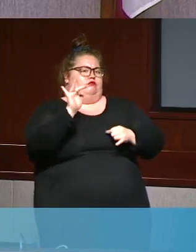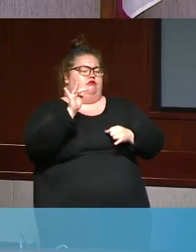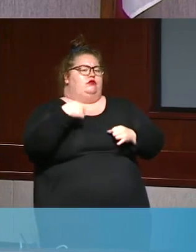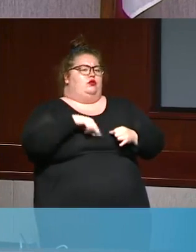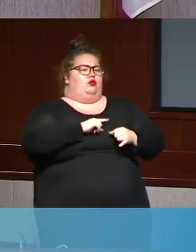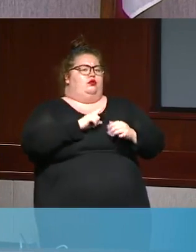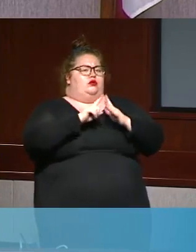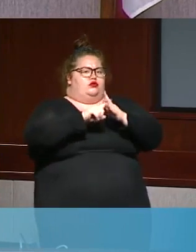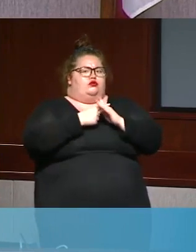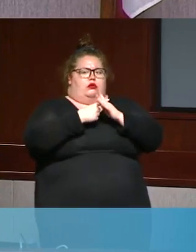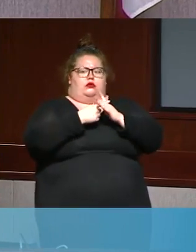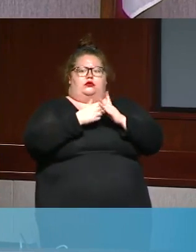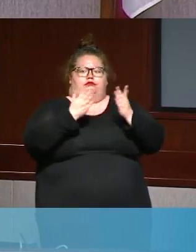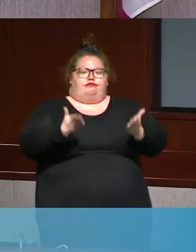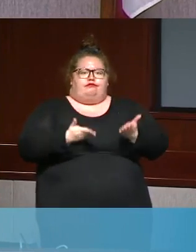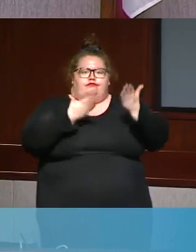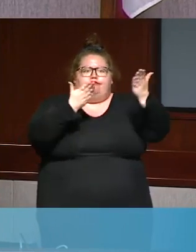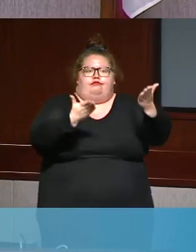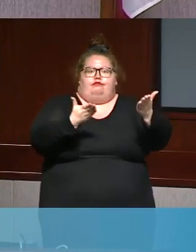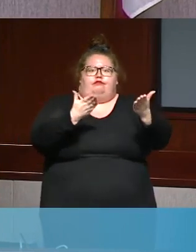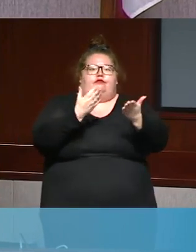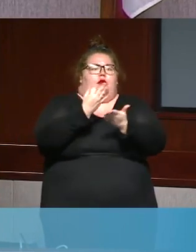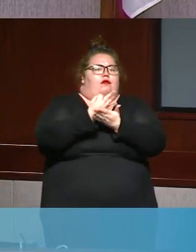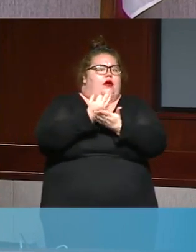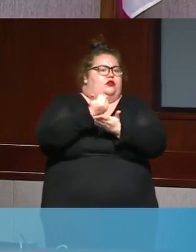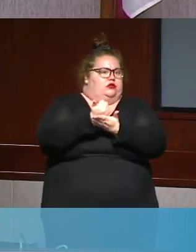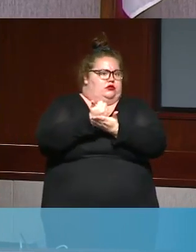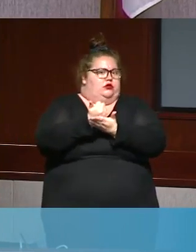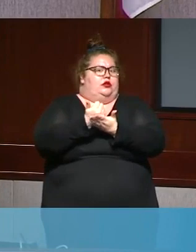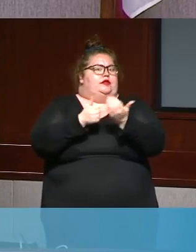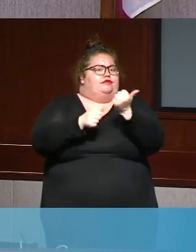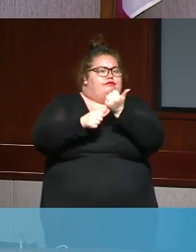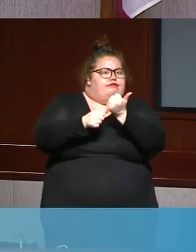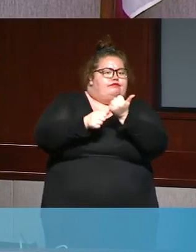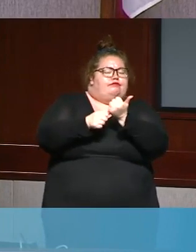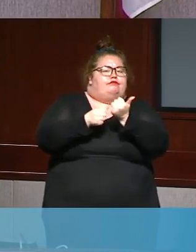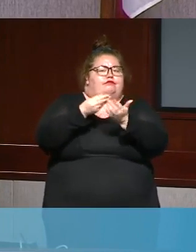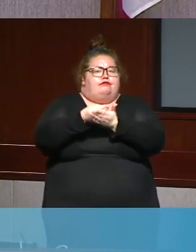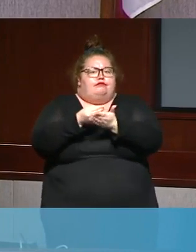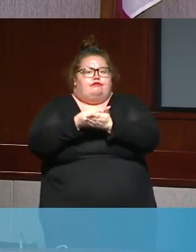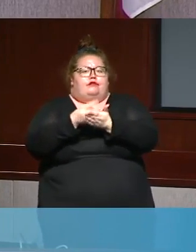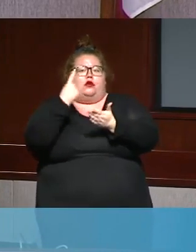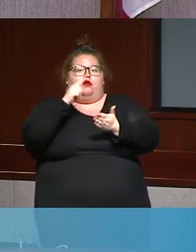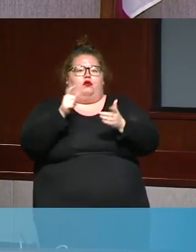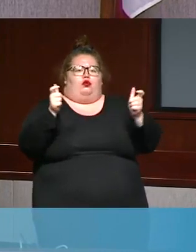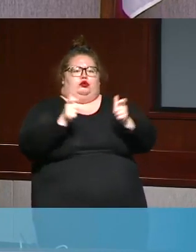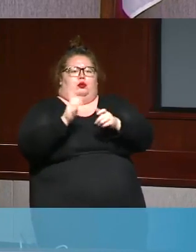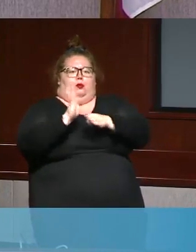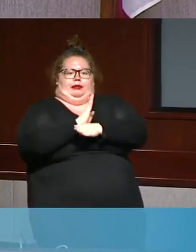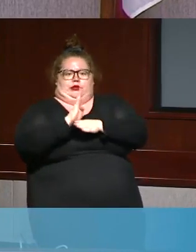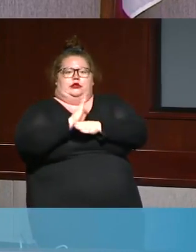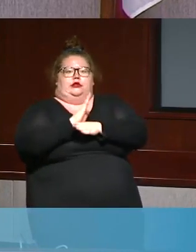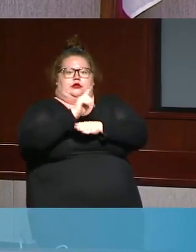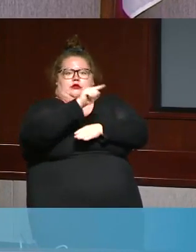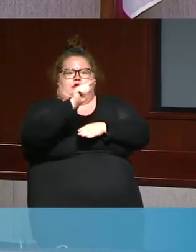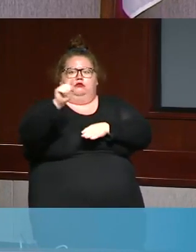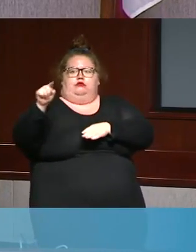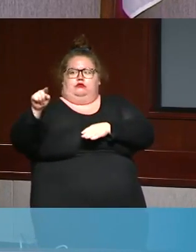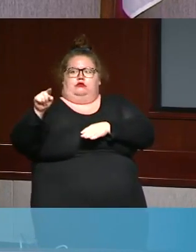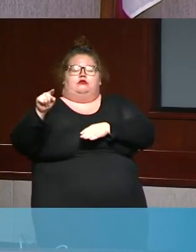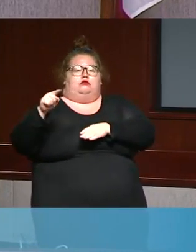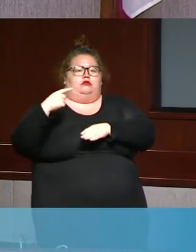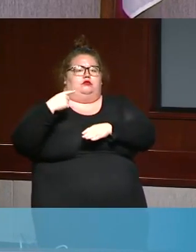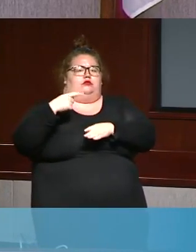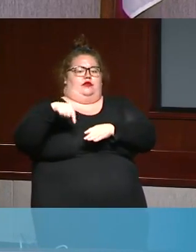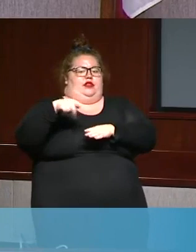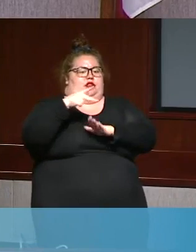offering financial assistance to qualified Kern County small businesses. This